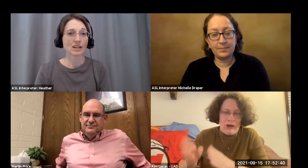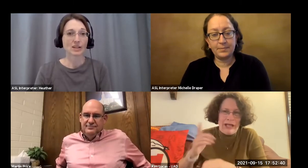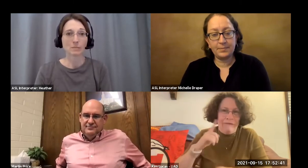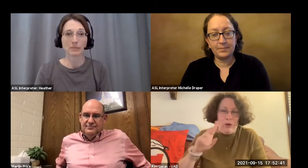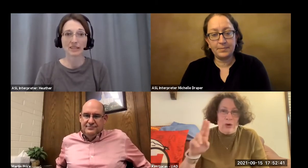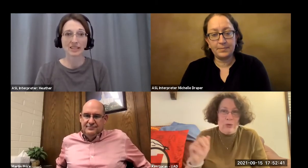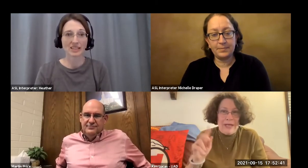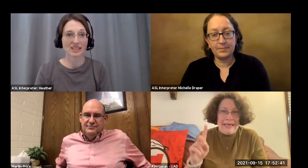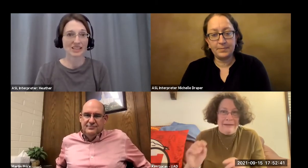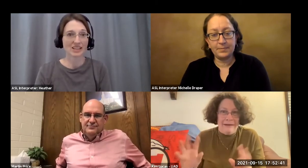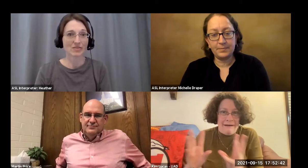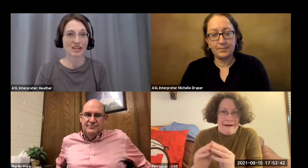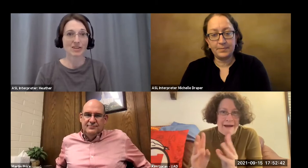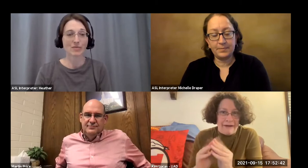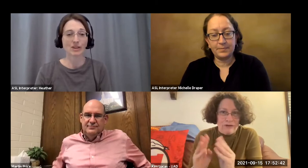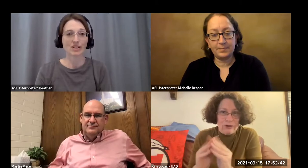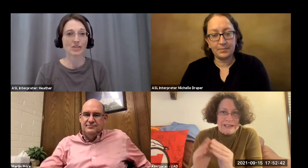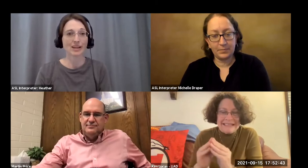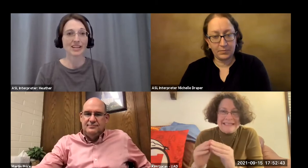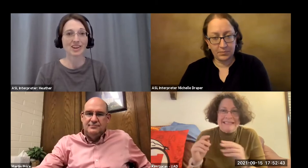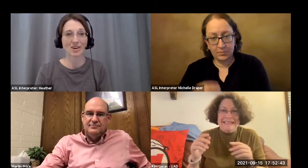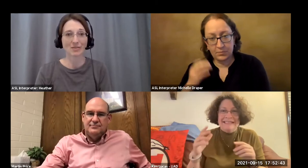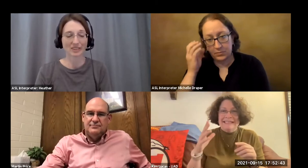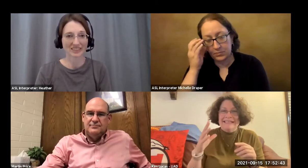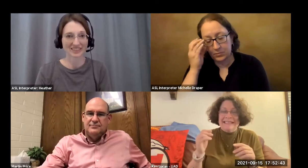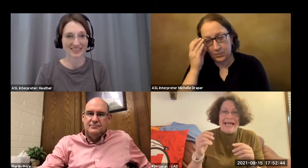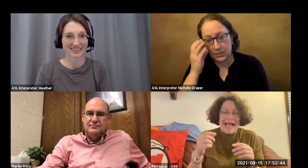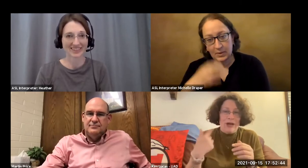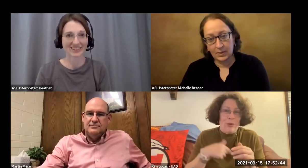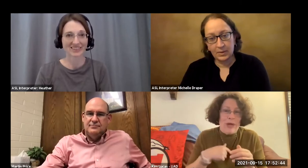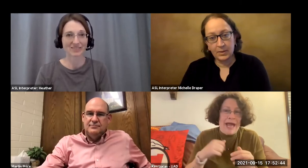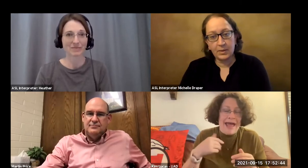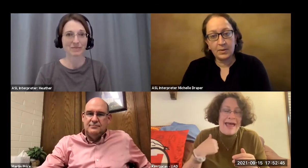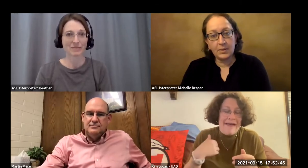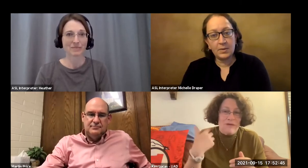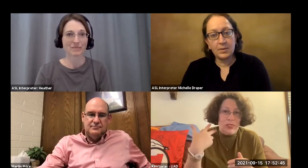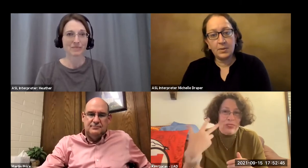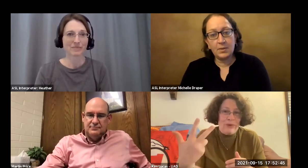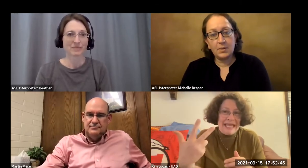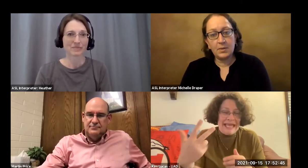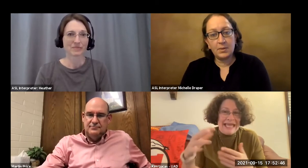And we are busy getting ready for our UAD conference.